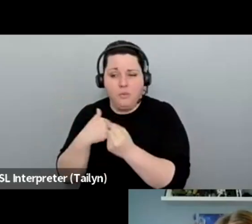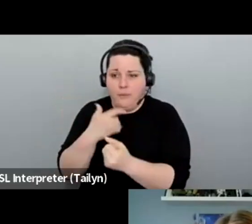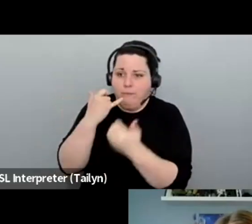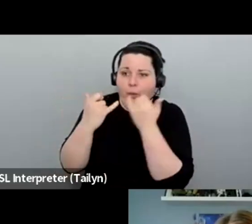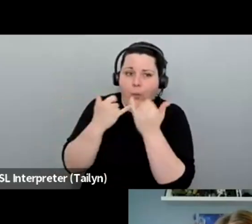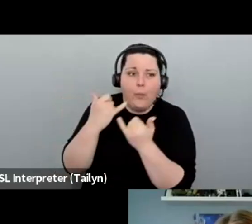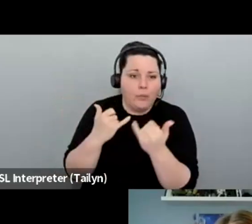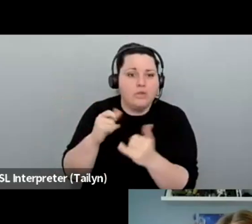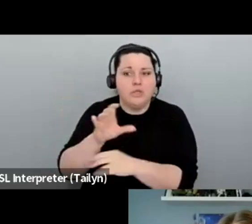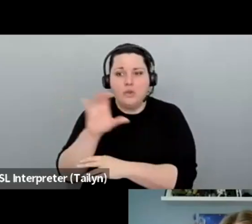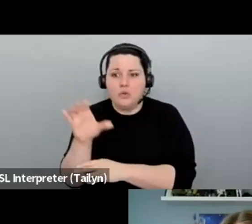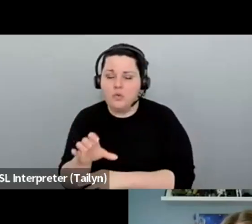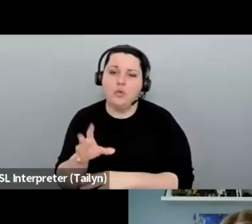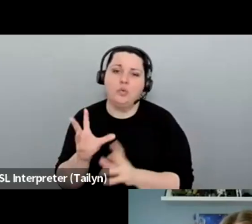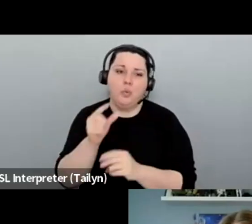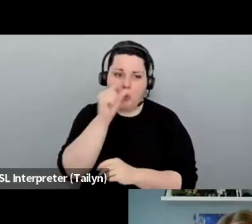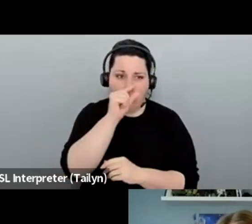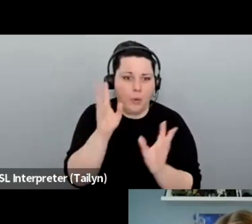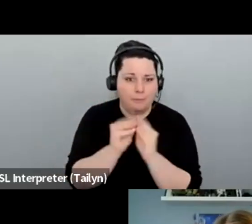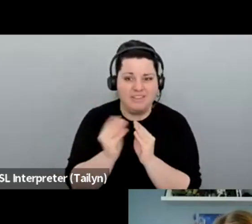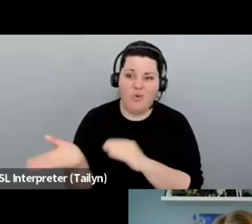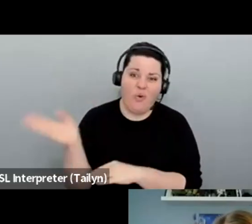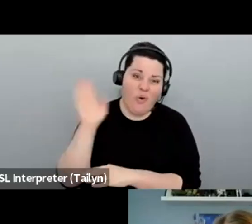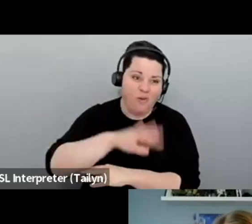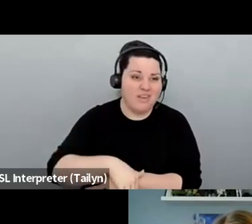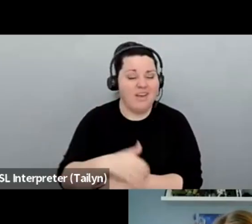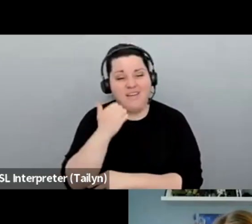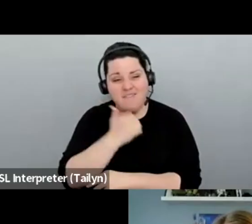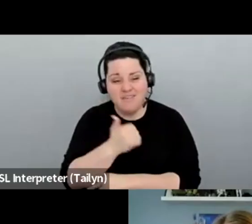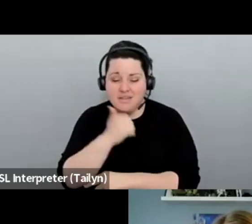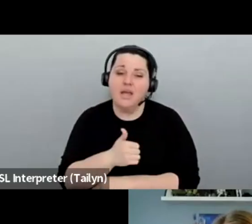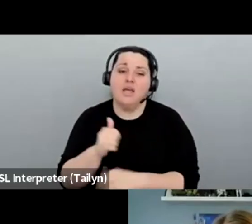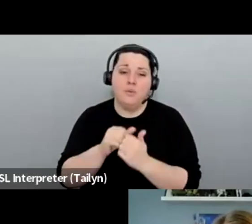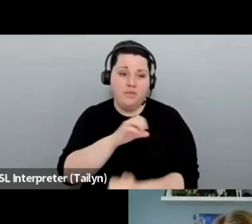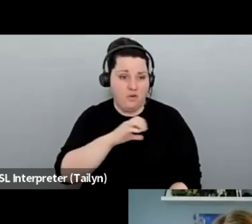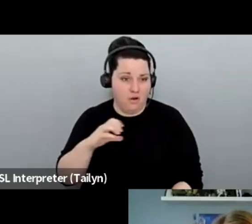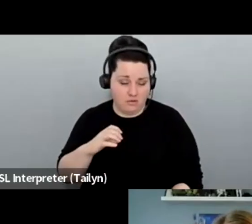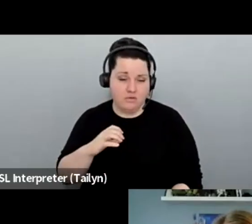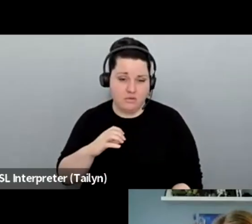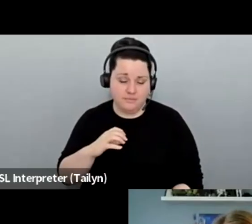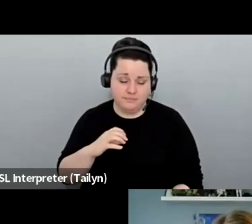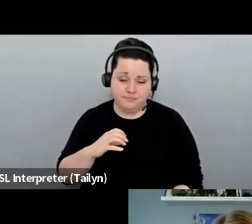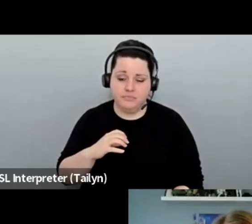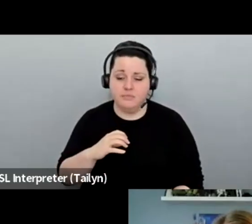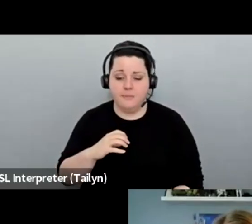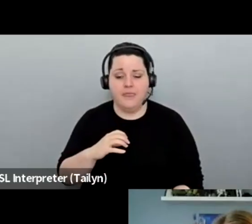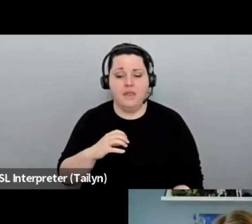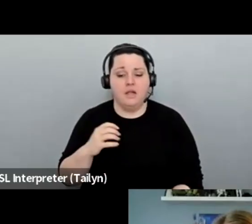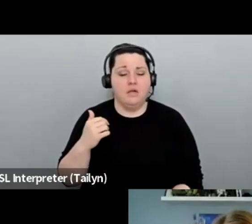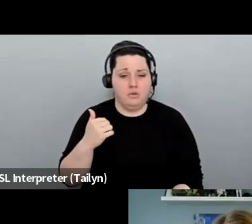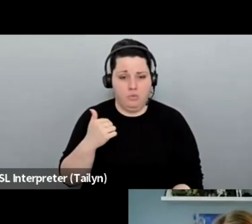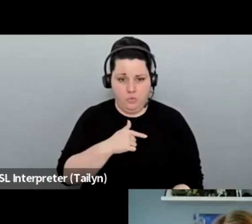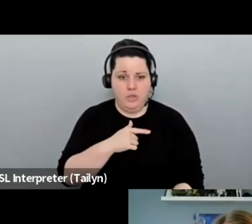phone, on Zooms, on Google Meets all day, every day with Congress. And we were part of